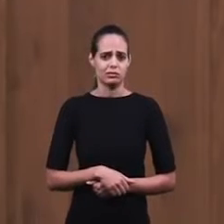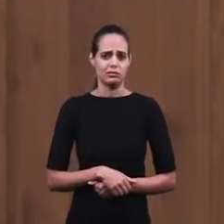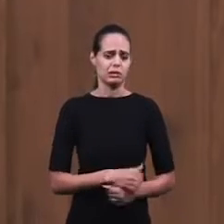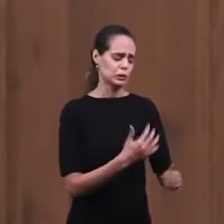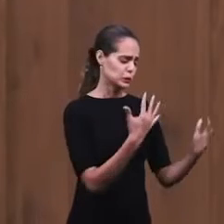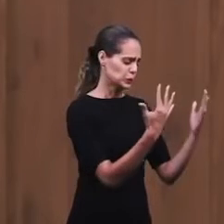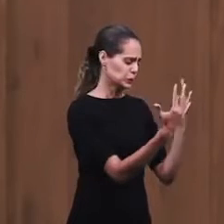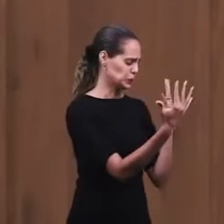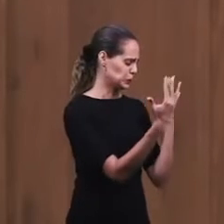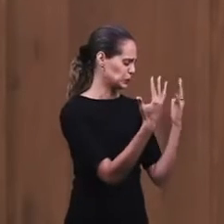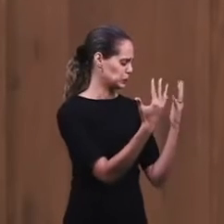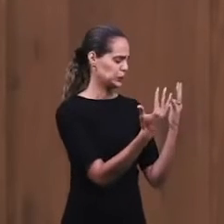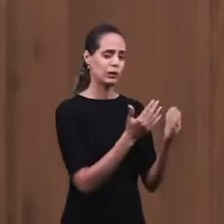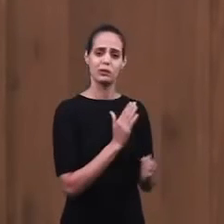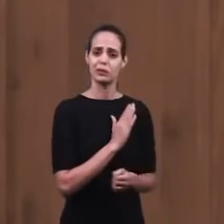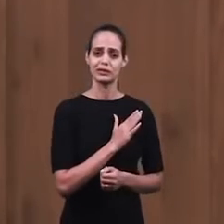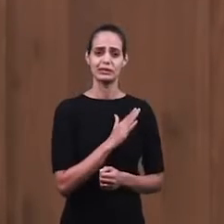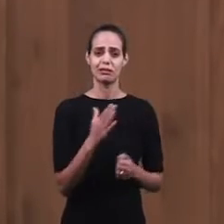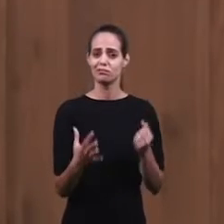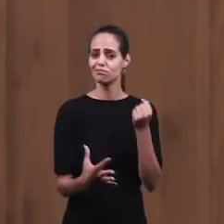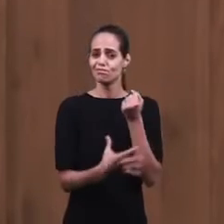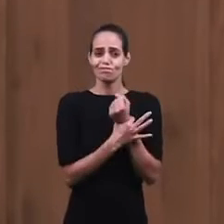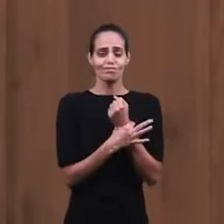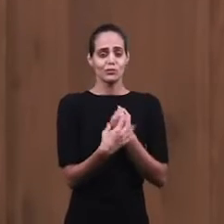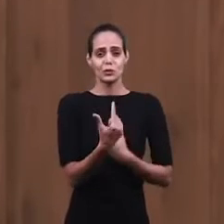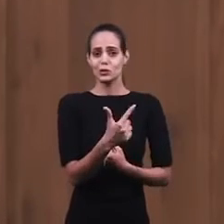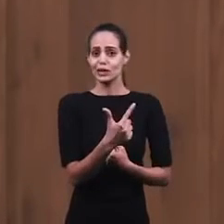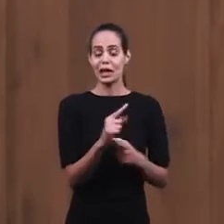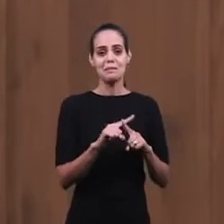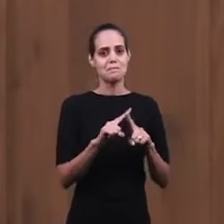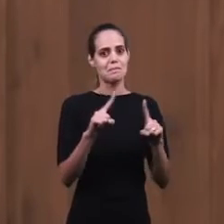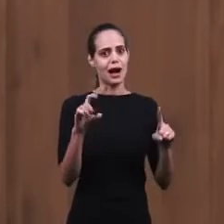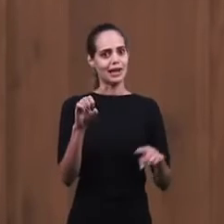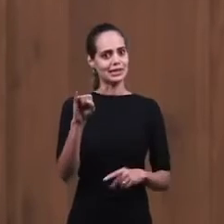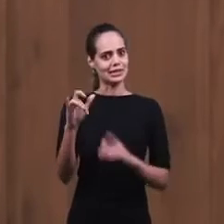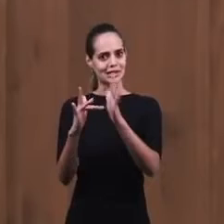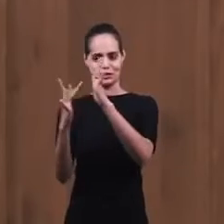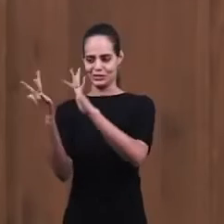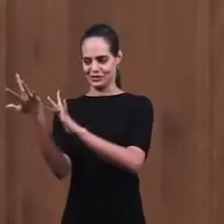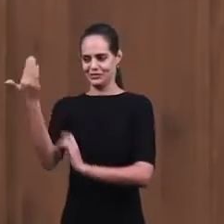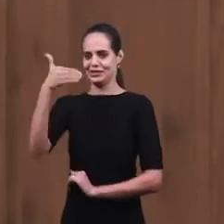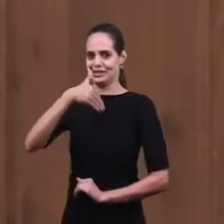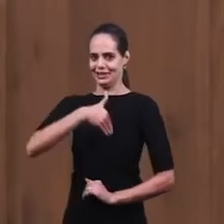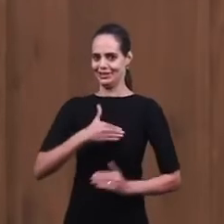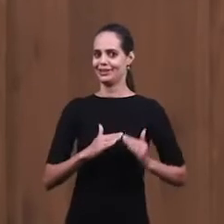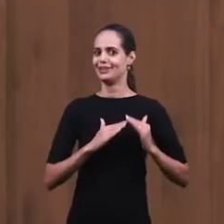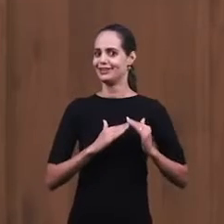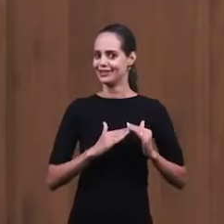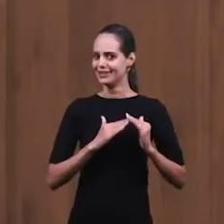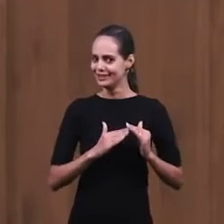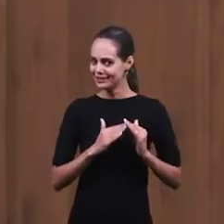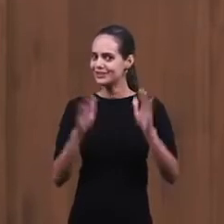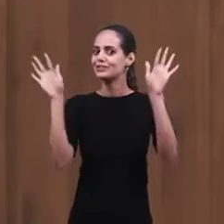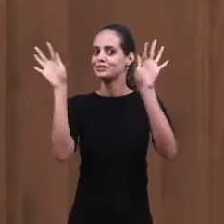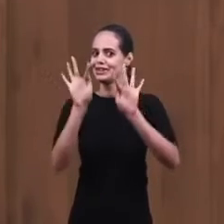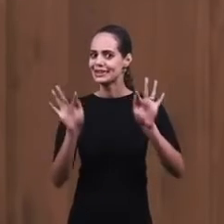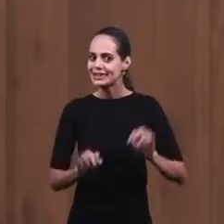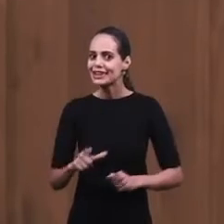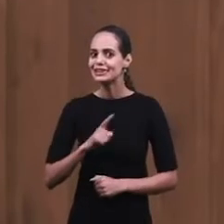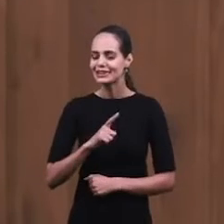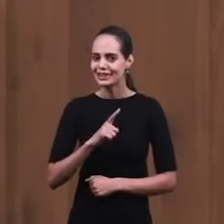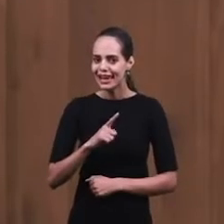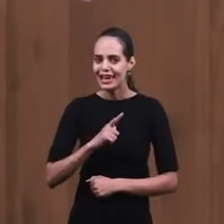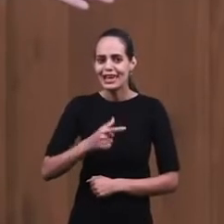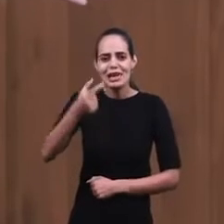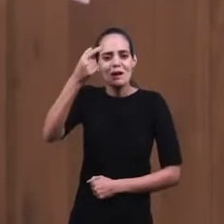are happy. Our minds is protected from sin. We await the great day